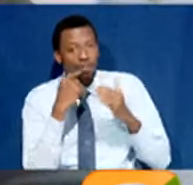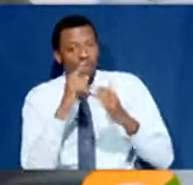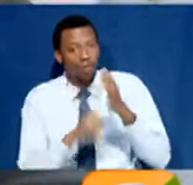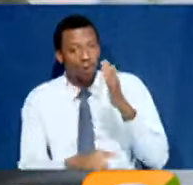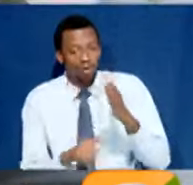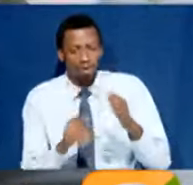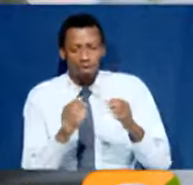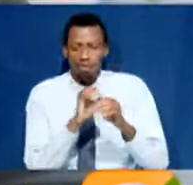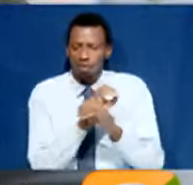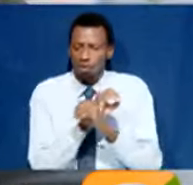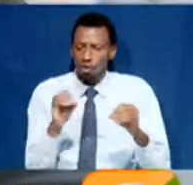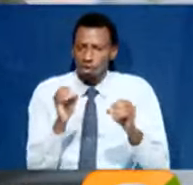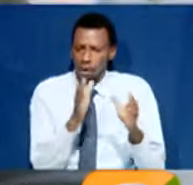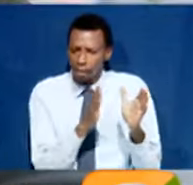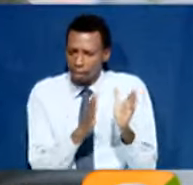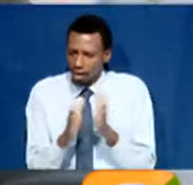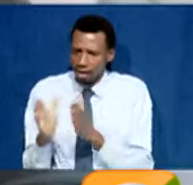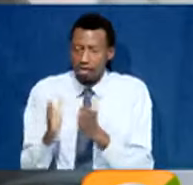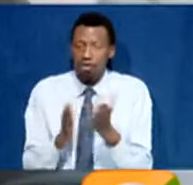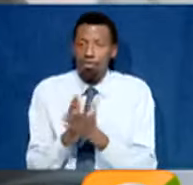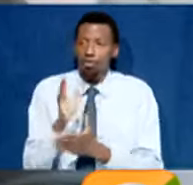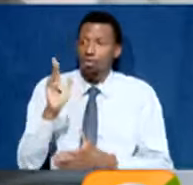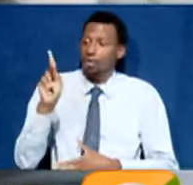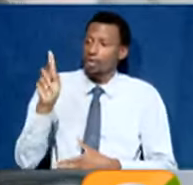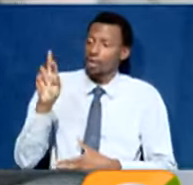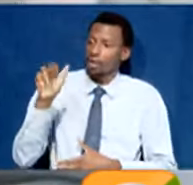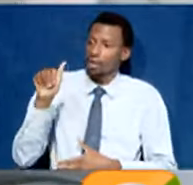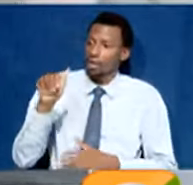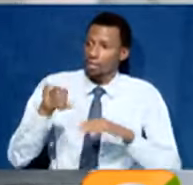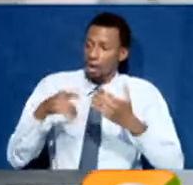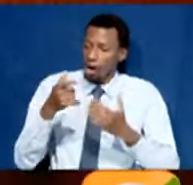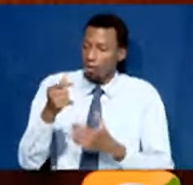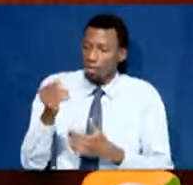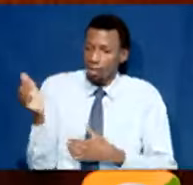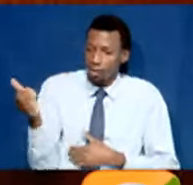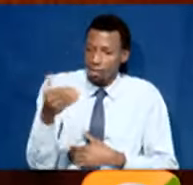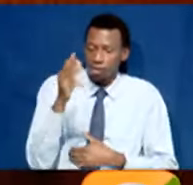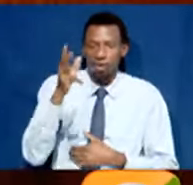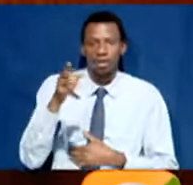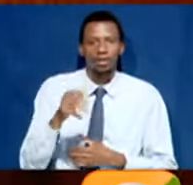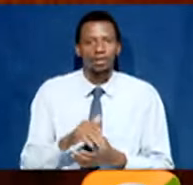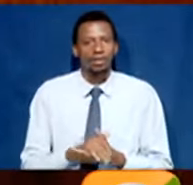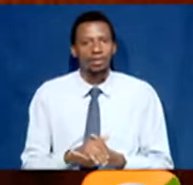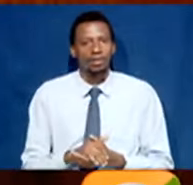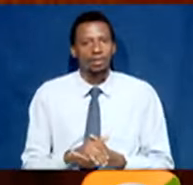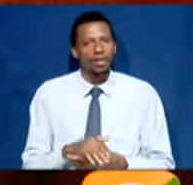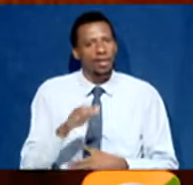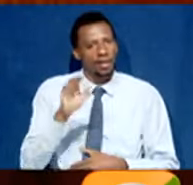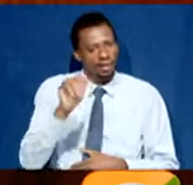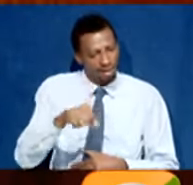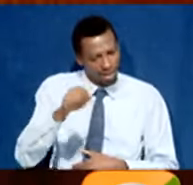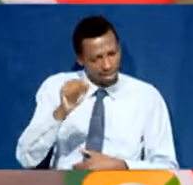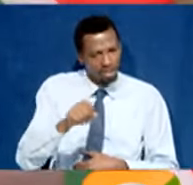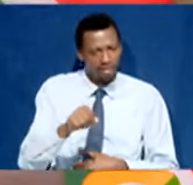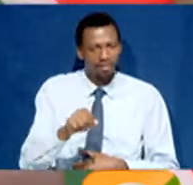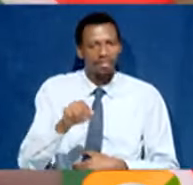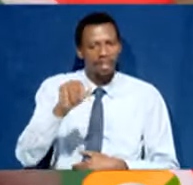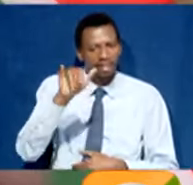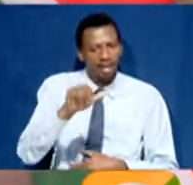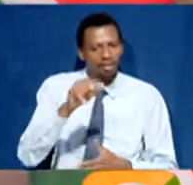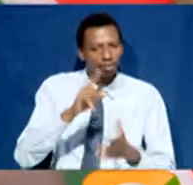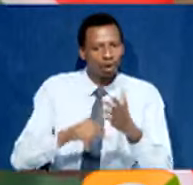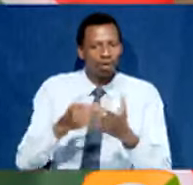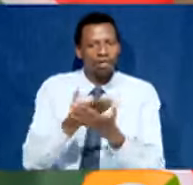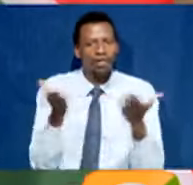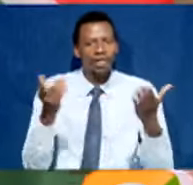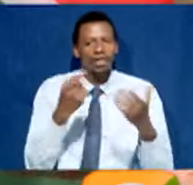mkakati maalum kupitia KRA jinsi fedha hizi zitakusanywa. Absolutely. Now that is what they told us to fix. And that